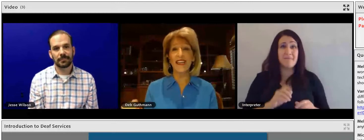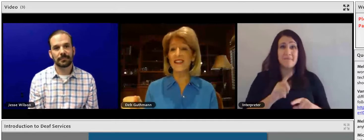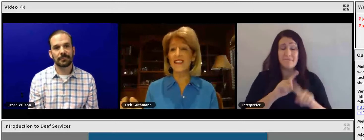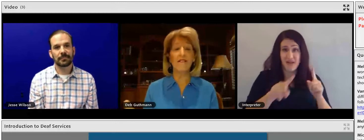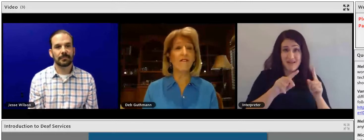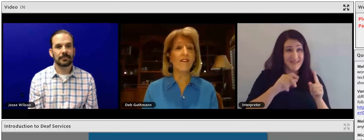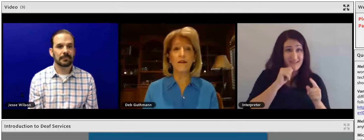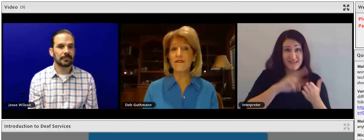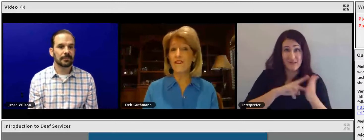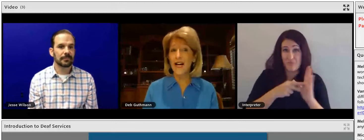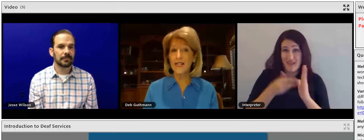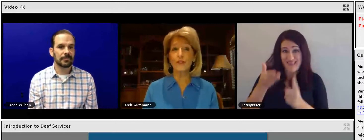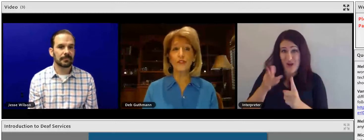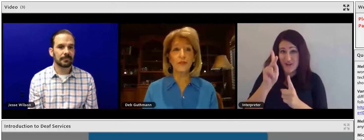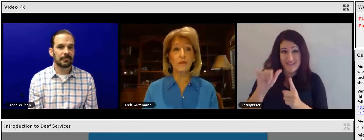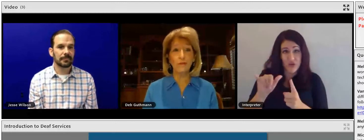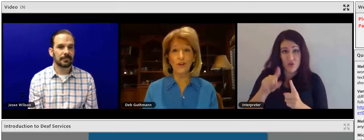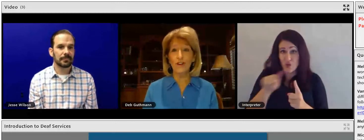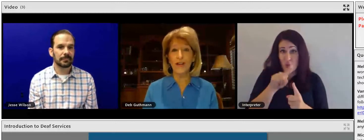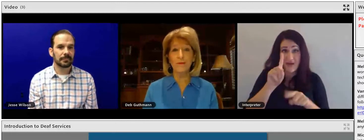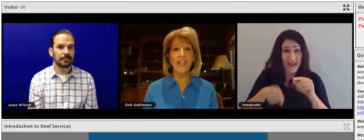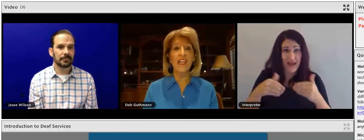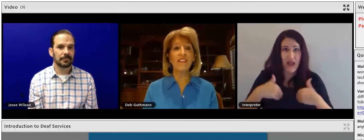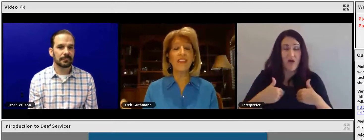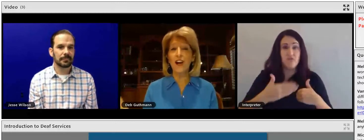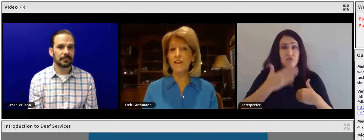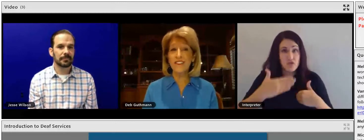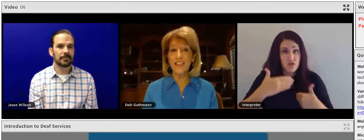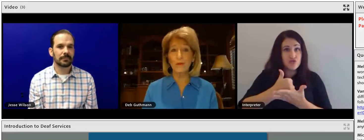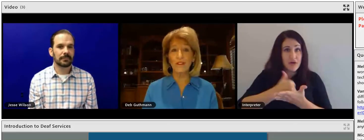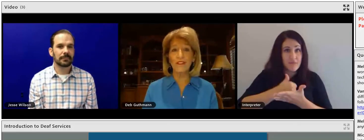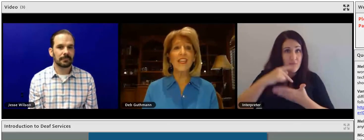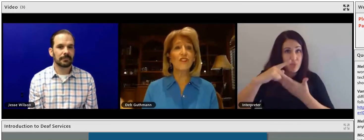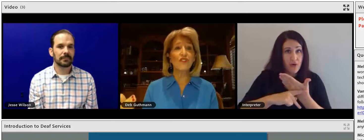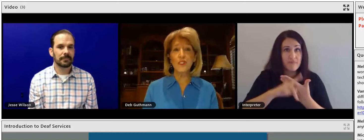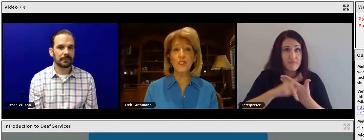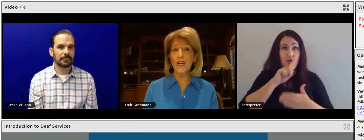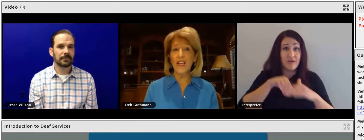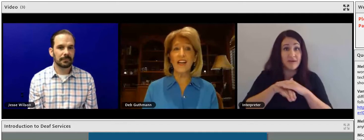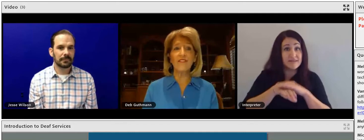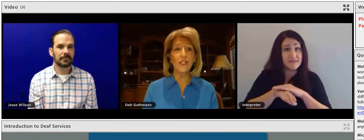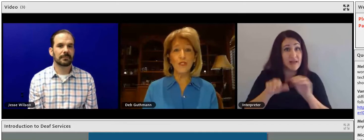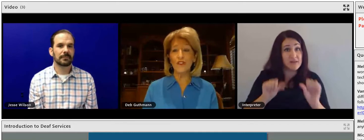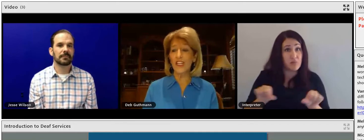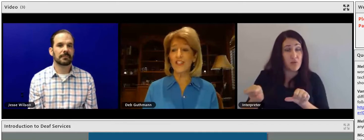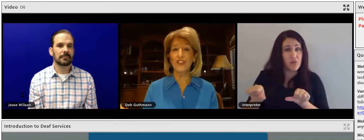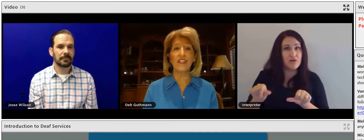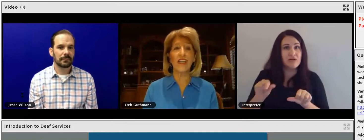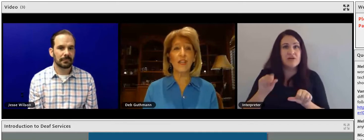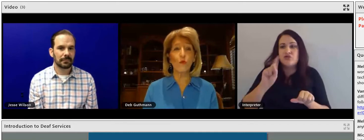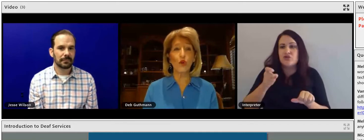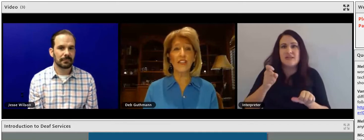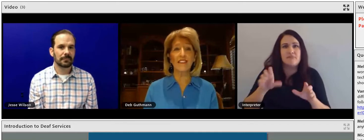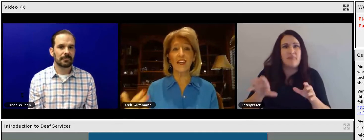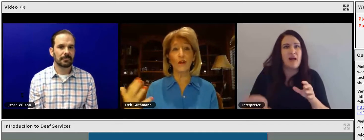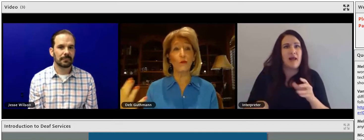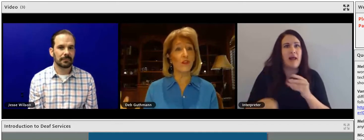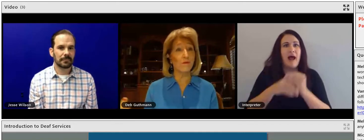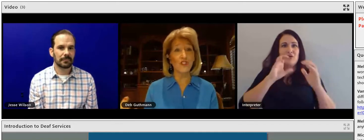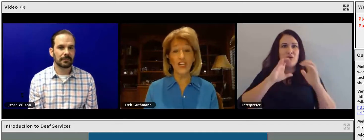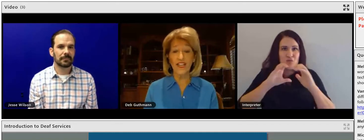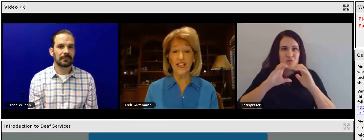that you in Kentucky can't have very viable treatment programs that are accessible just by having